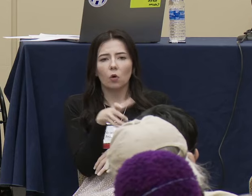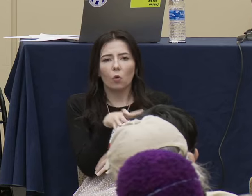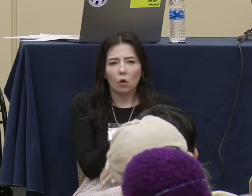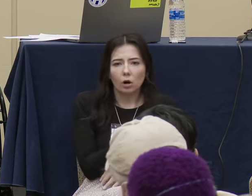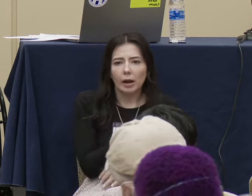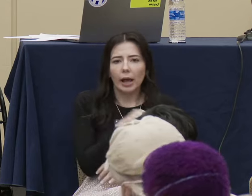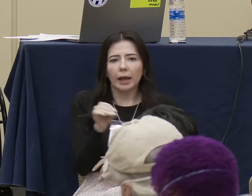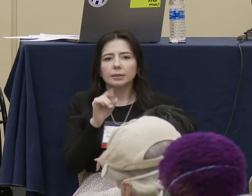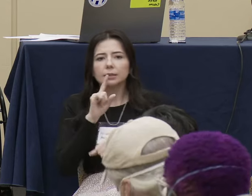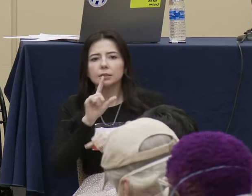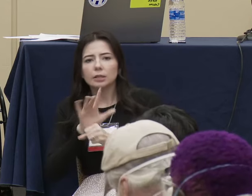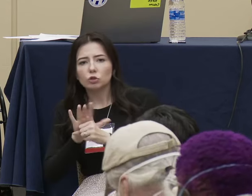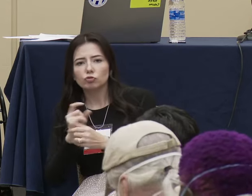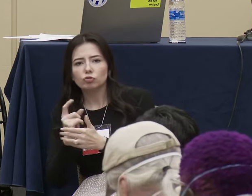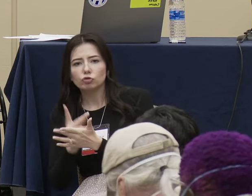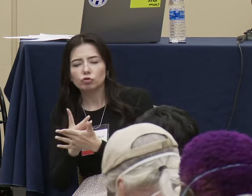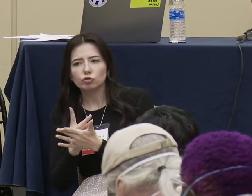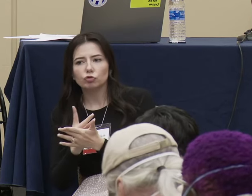and consensual